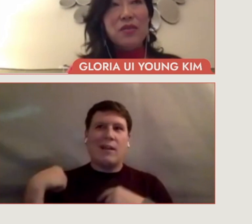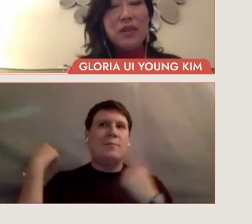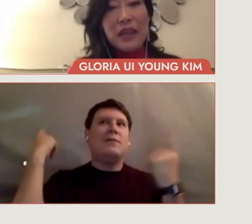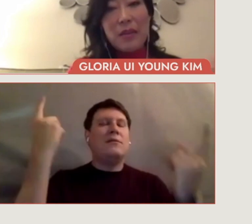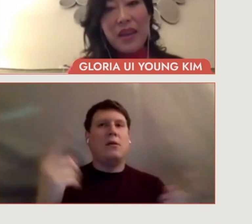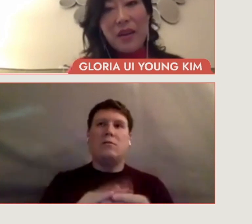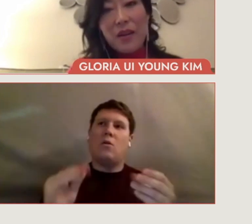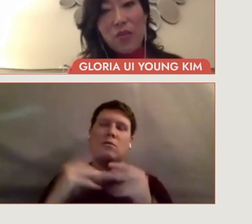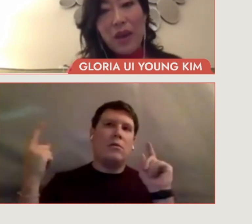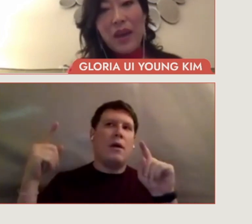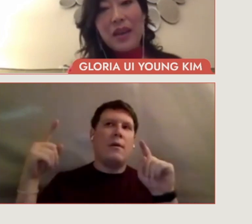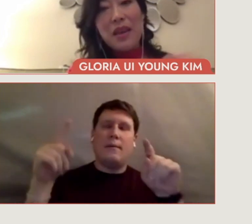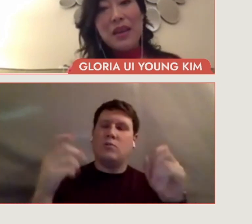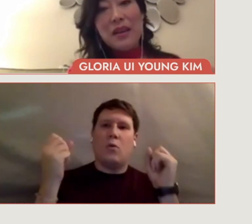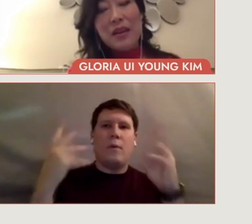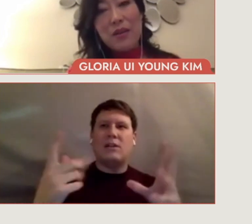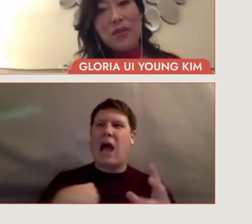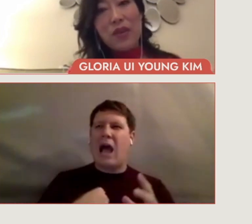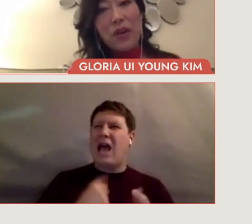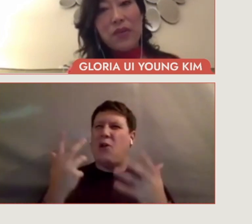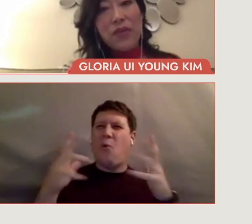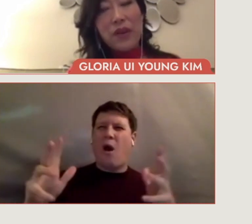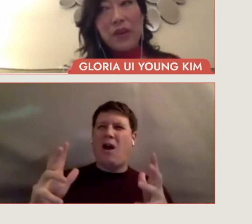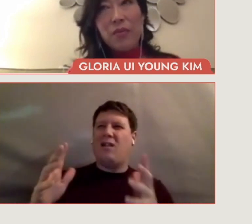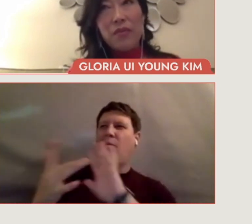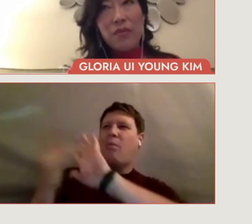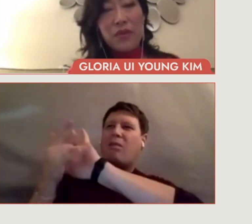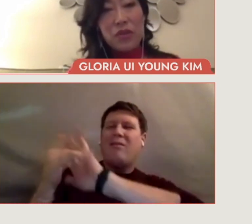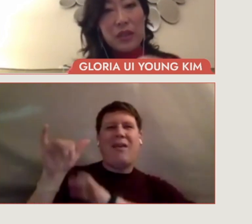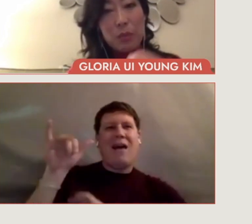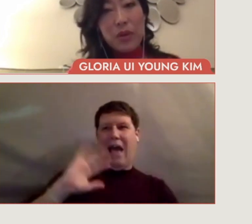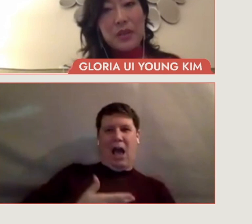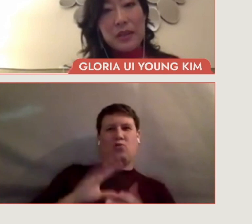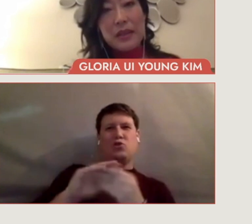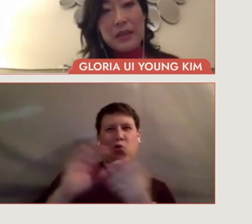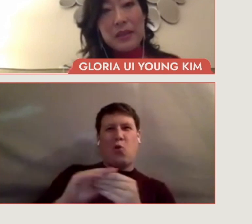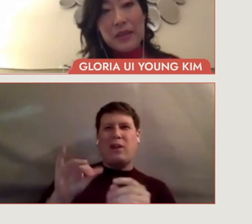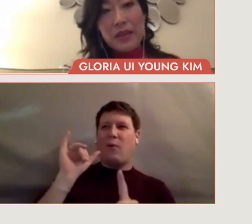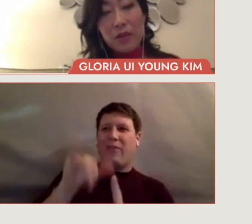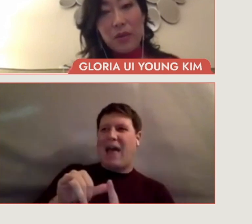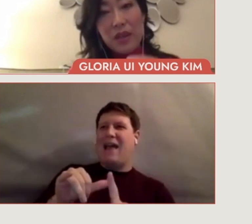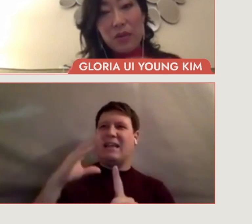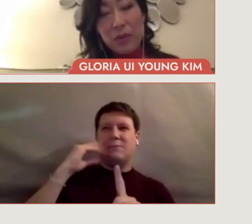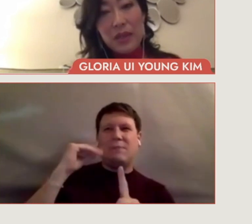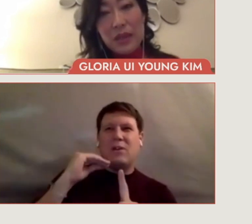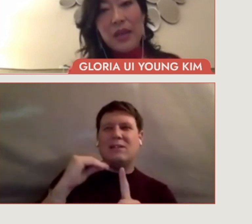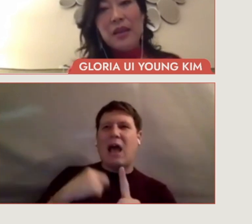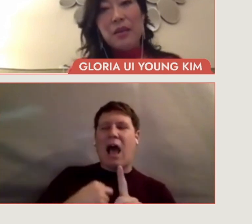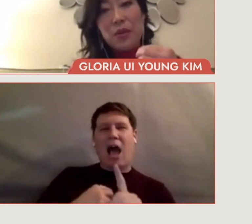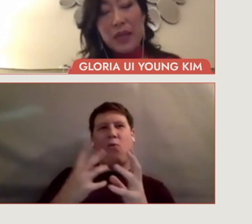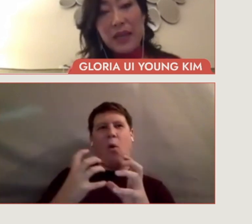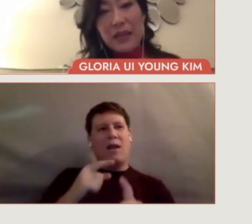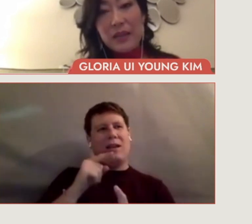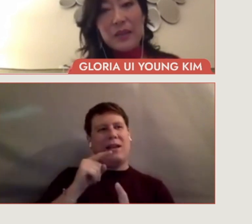and claim that narrative back and make it a narrative of this person is the hero, the heroine,